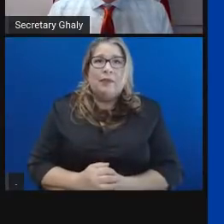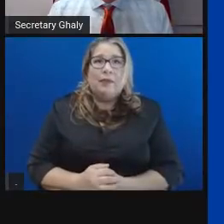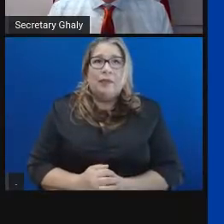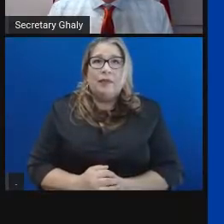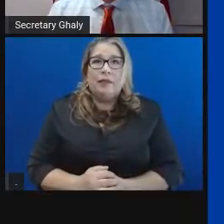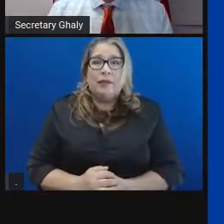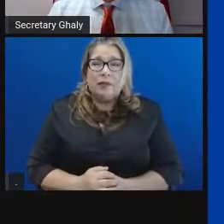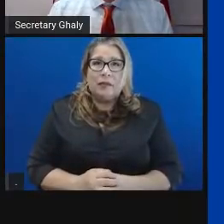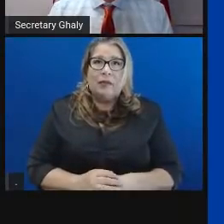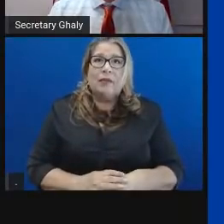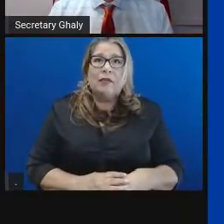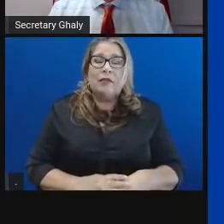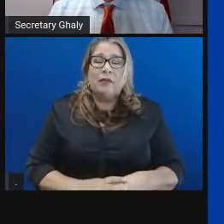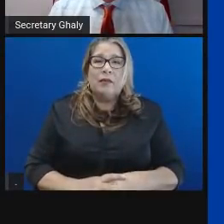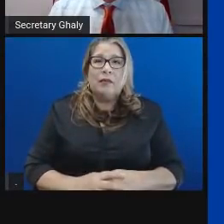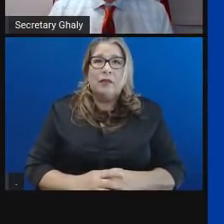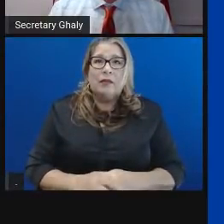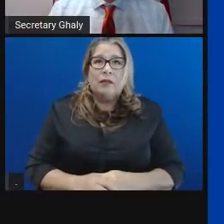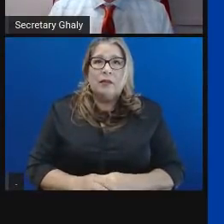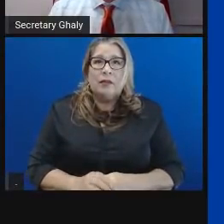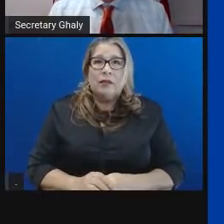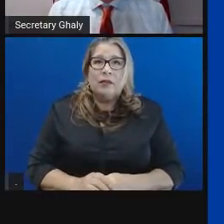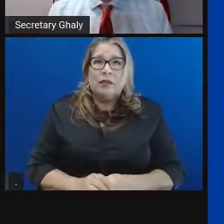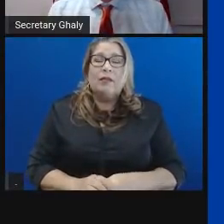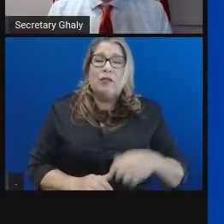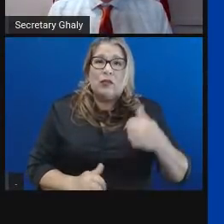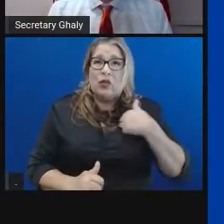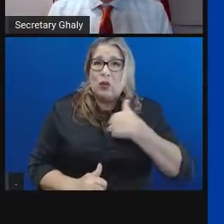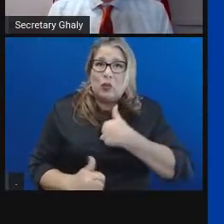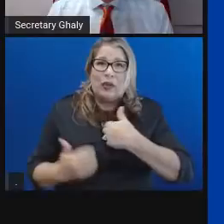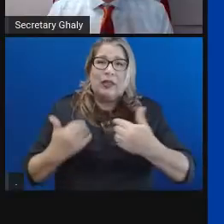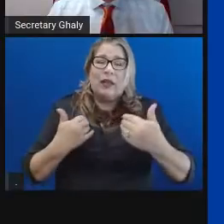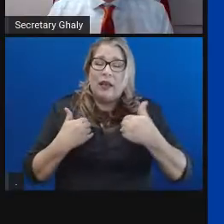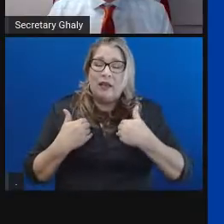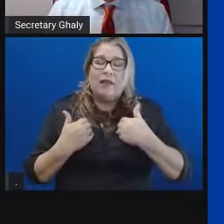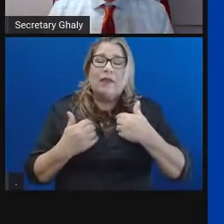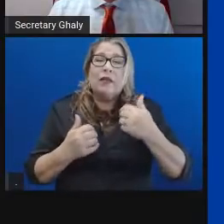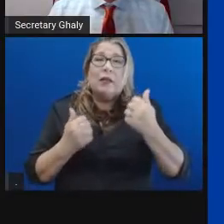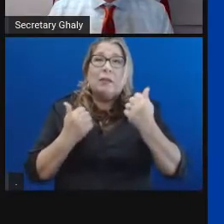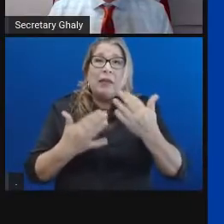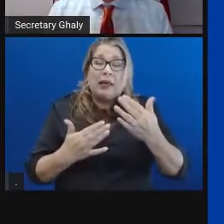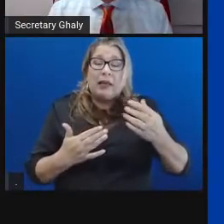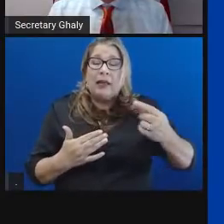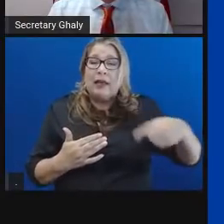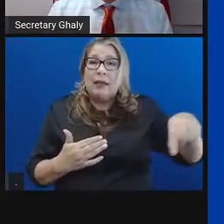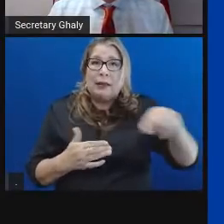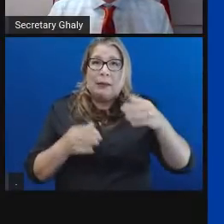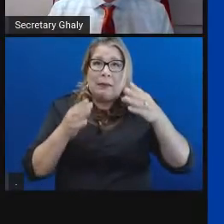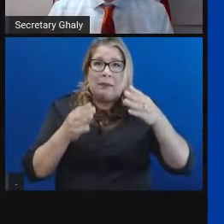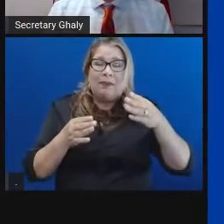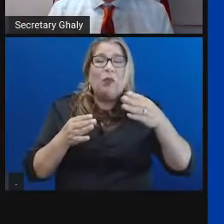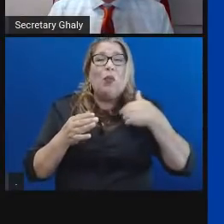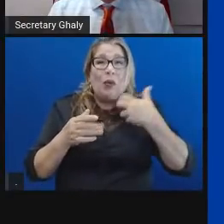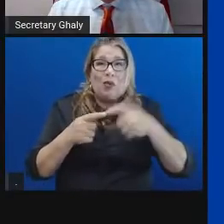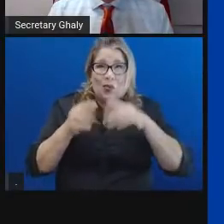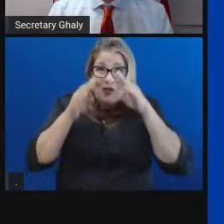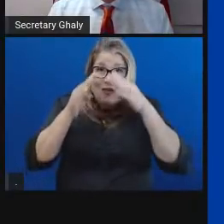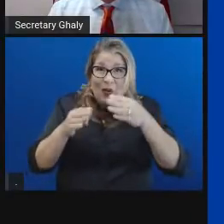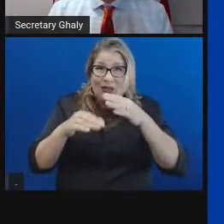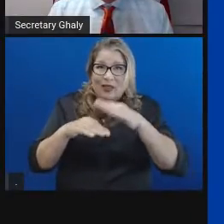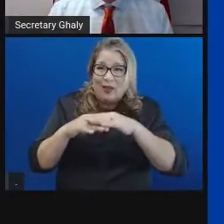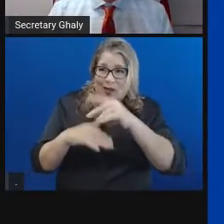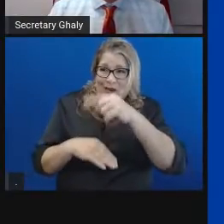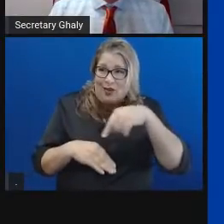get vaccinations across our line. We say that a focus to vaccinate the vaccinators. That means